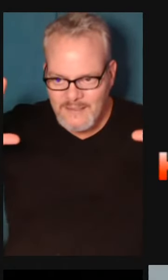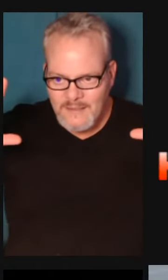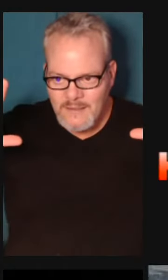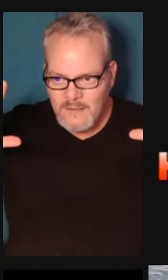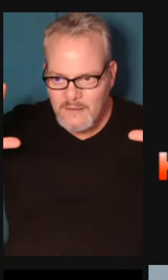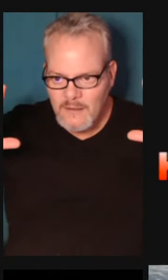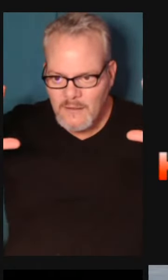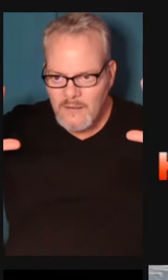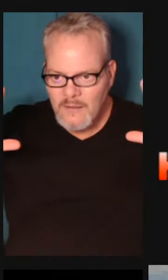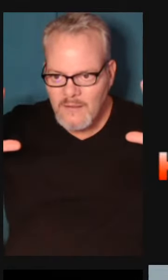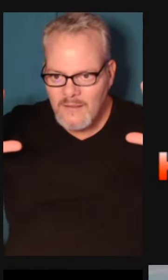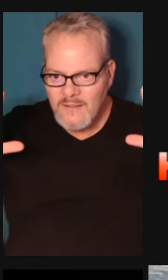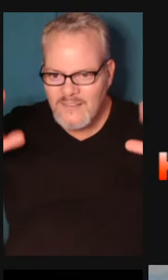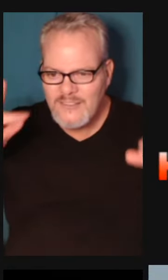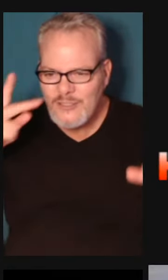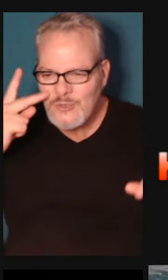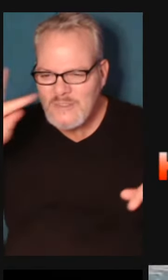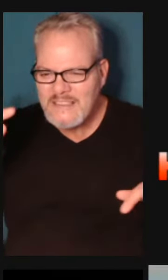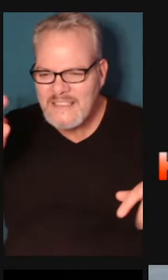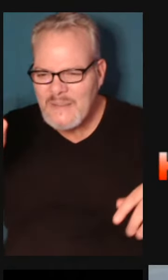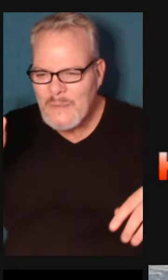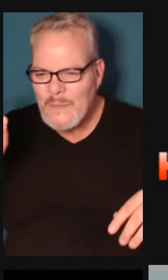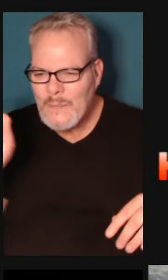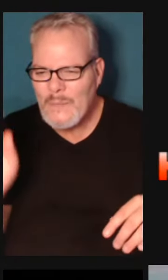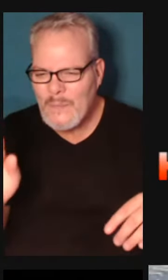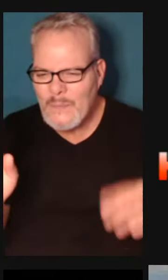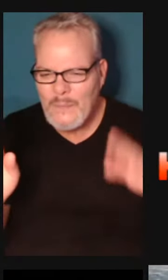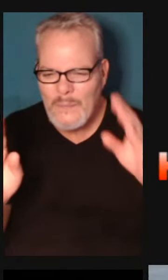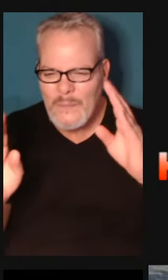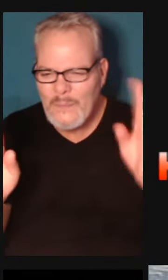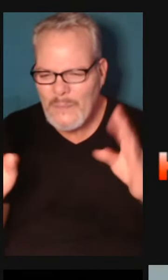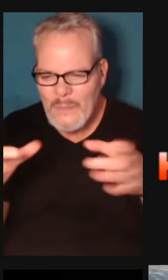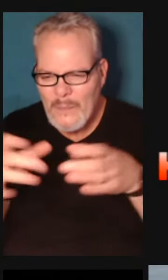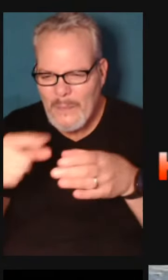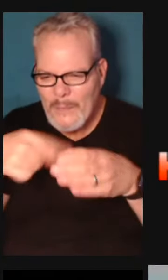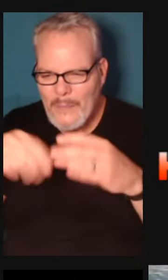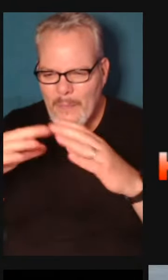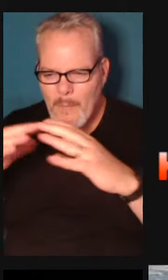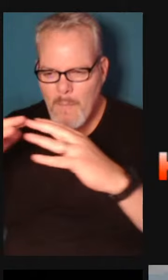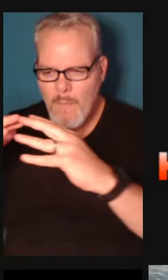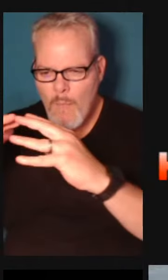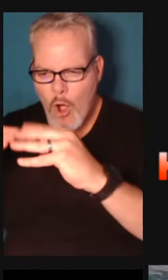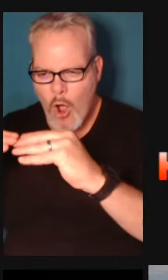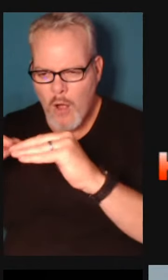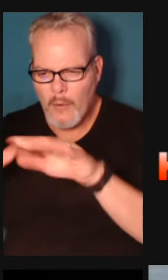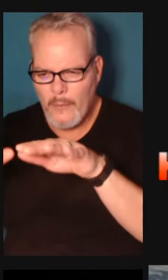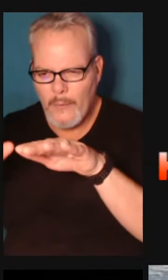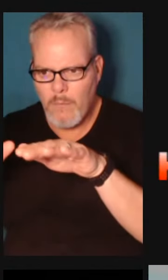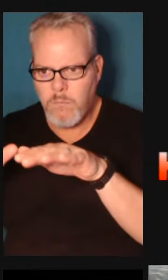there you see it's catching the edge of this black flow right here. Part of it is collapsing in there as well.